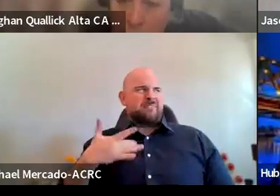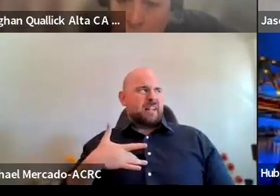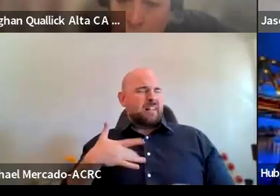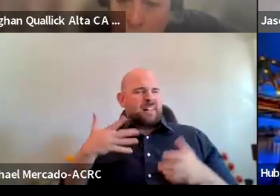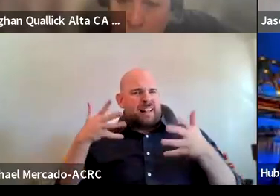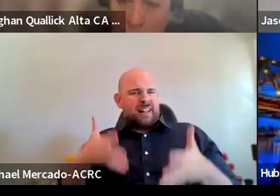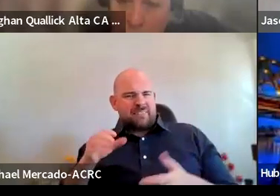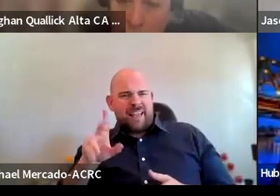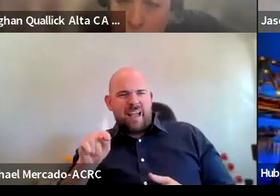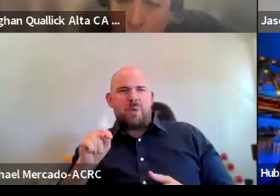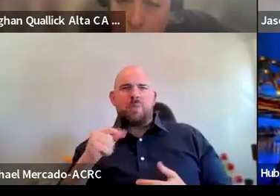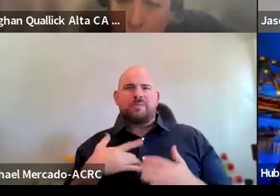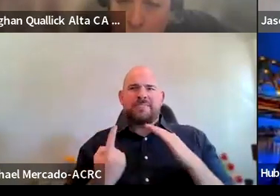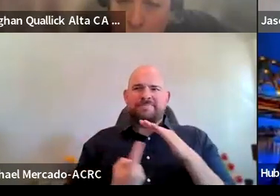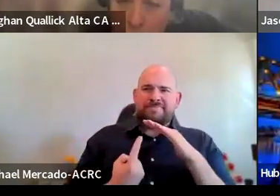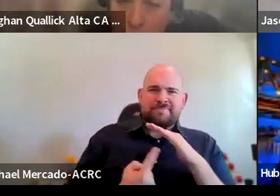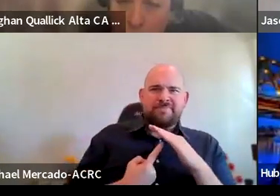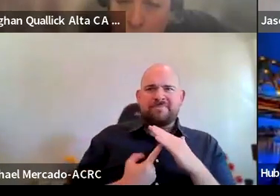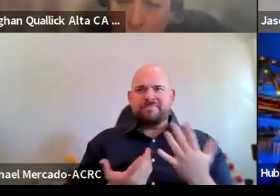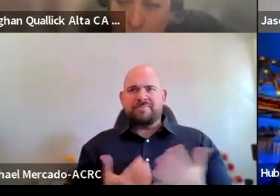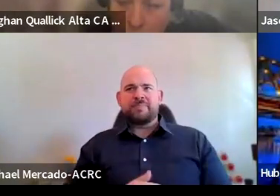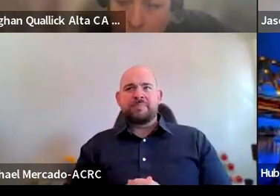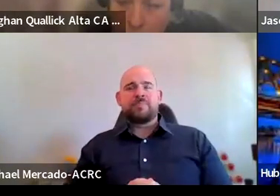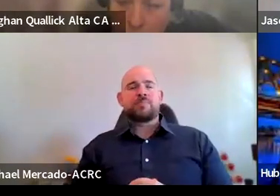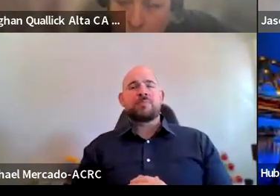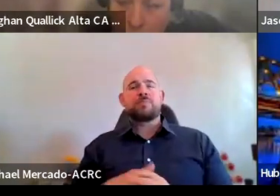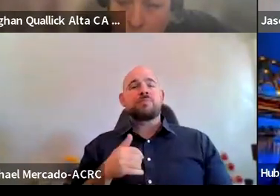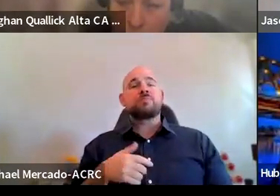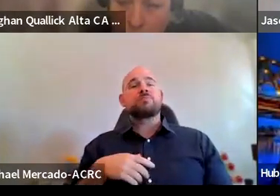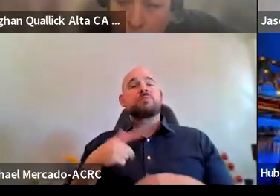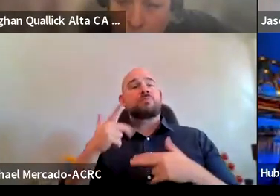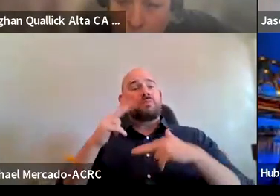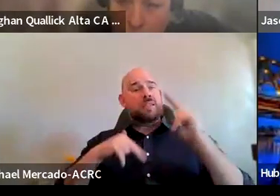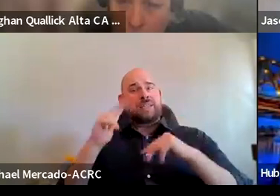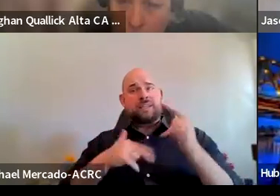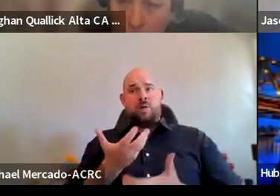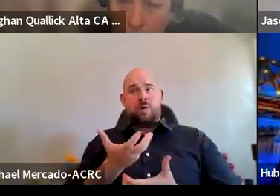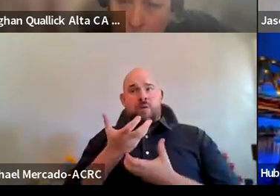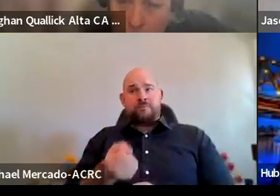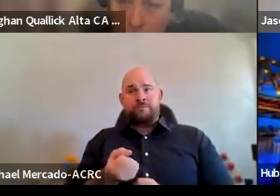of hearing adults like them. So they start to feel left out. There's isolation.